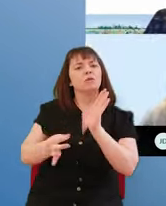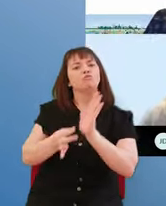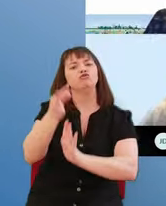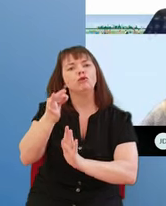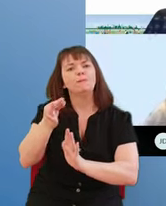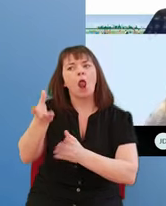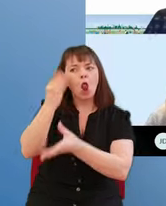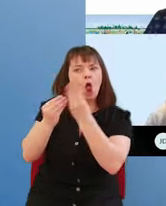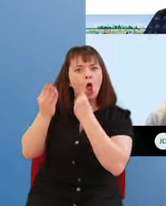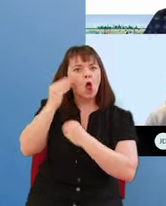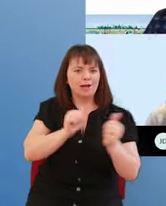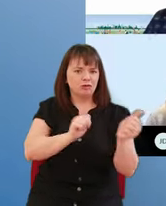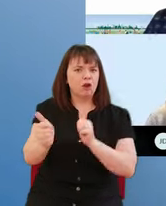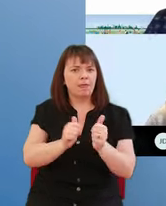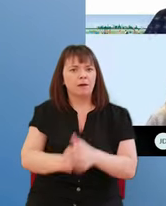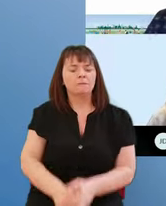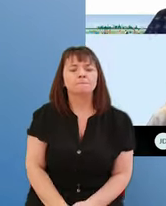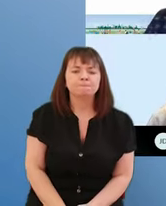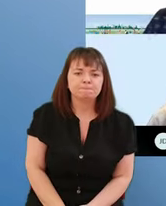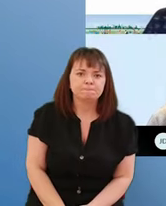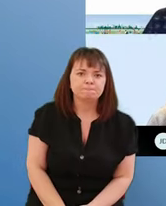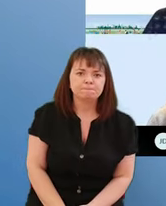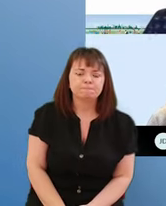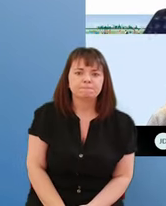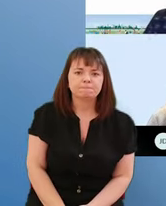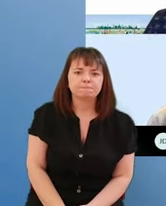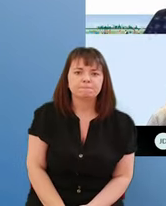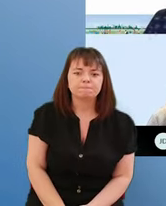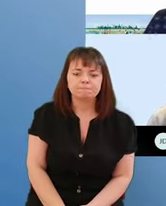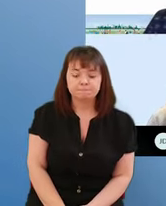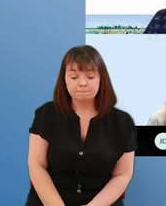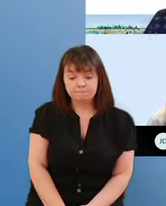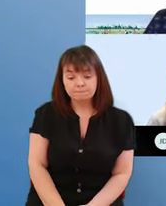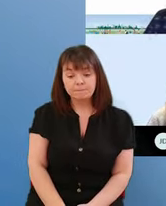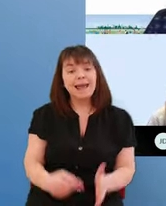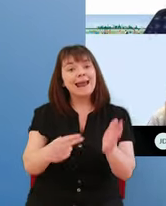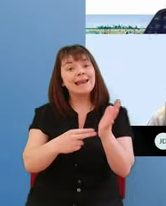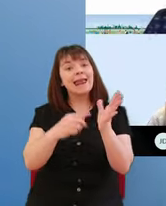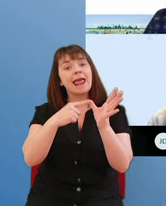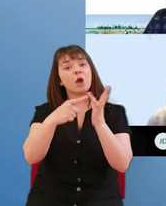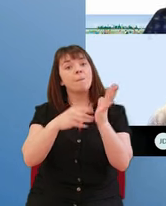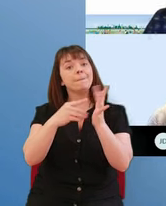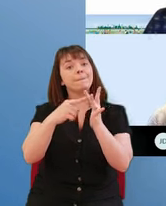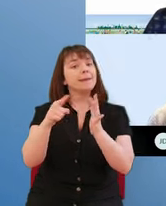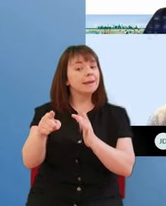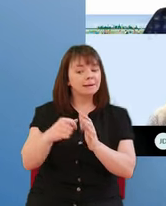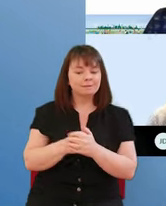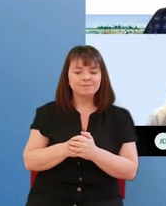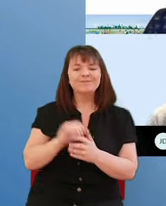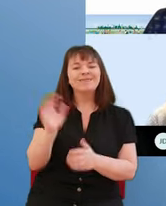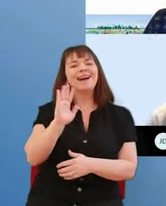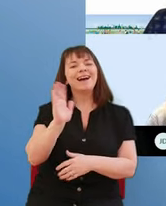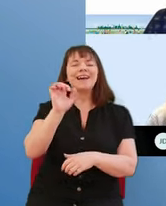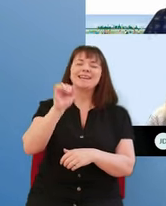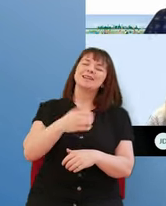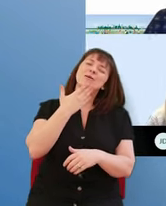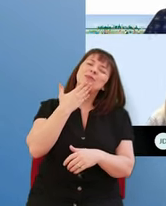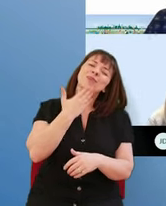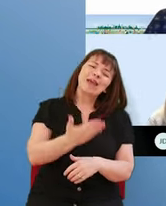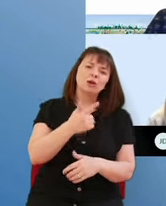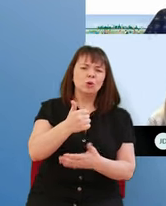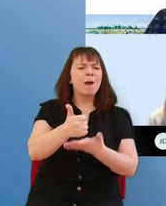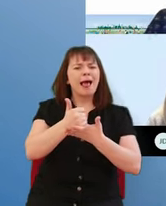Hi, yes, thanks, Claire. That's a really helpful update and put the paper in a bit more context, so thank you for that. We did send through some questions. Apologies for the length